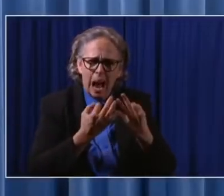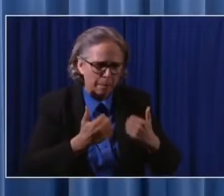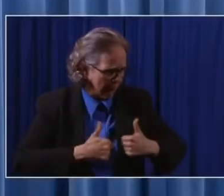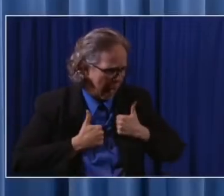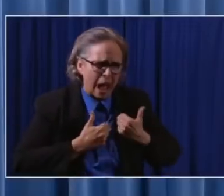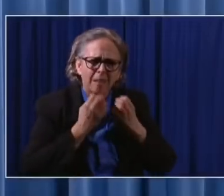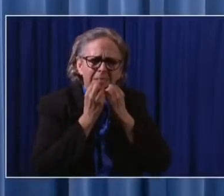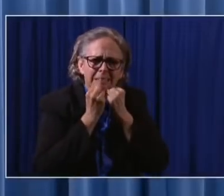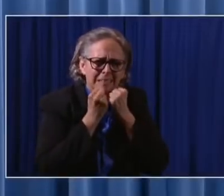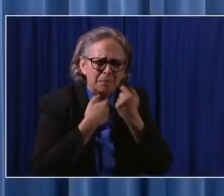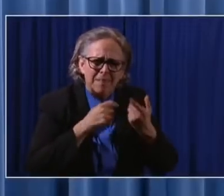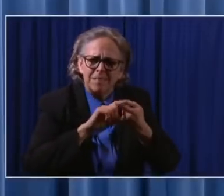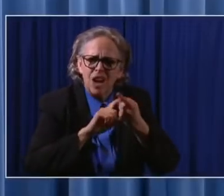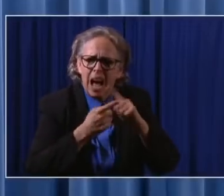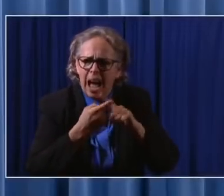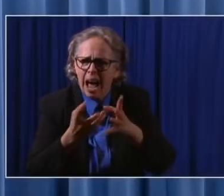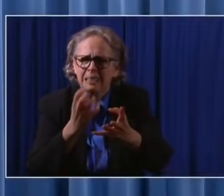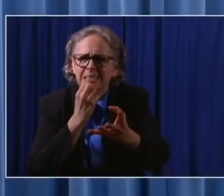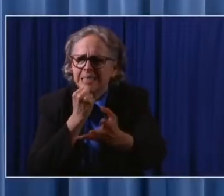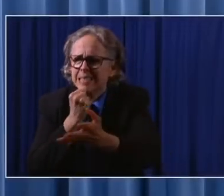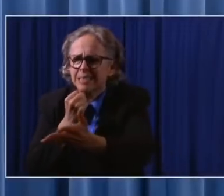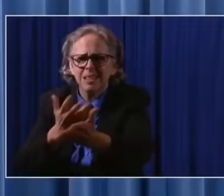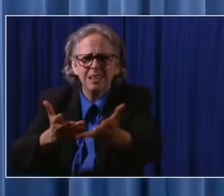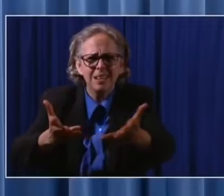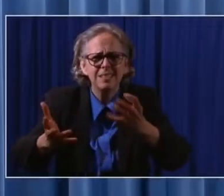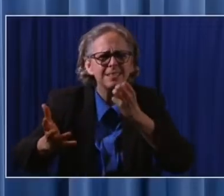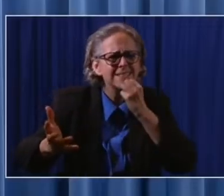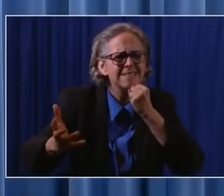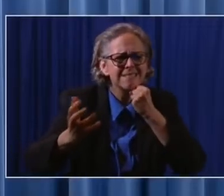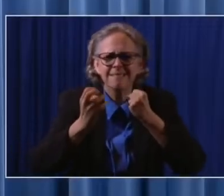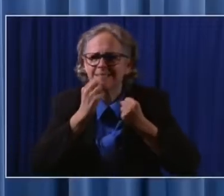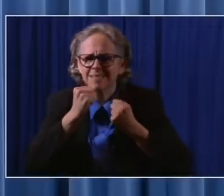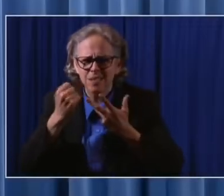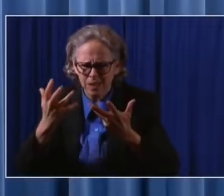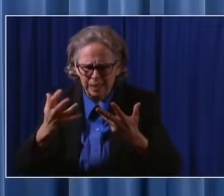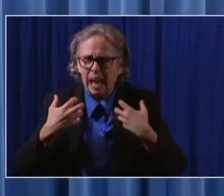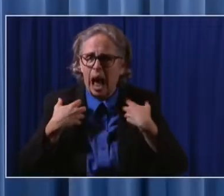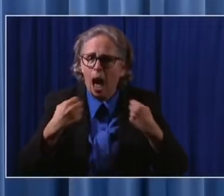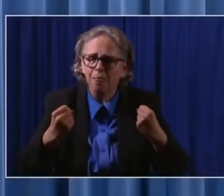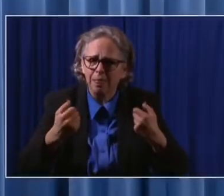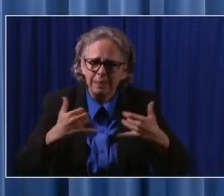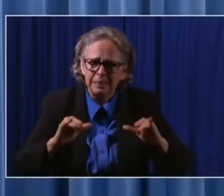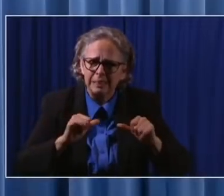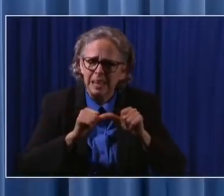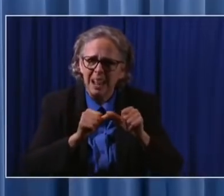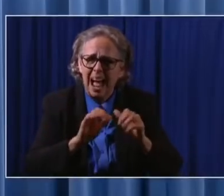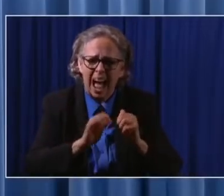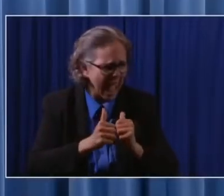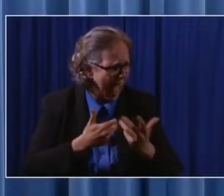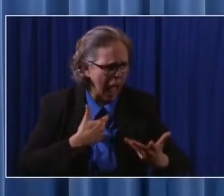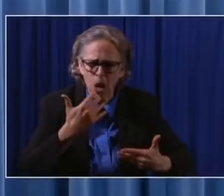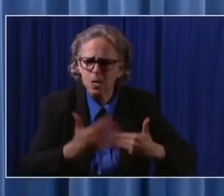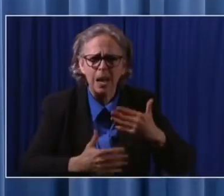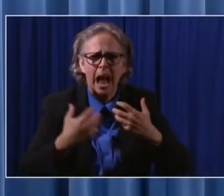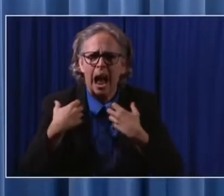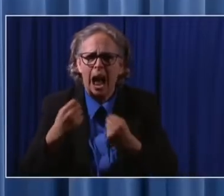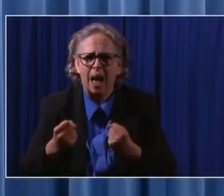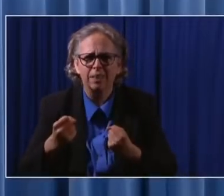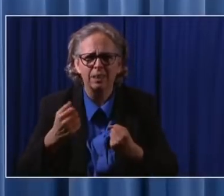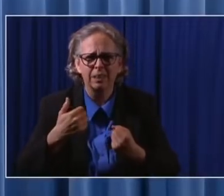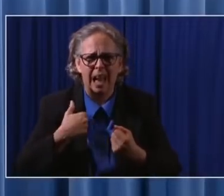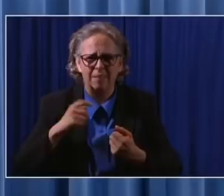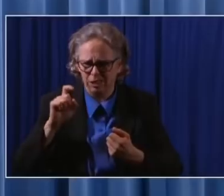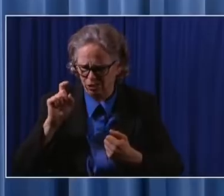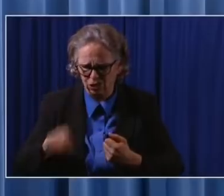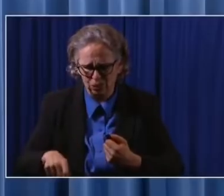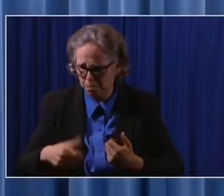neighbors and our friends to be there. And to do that, we've got to make some changes in our lives. We